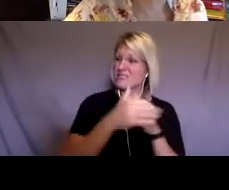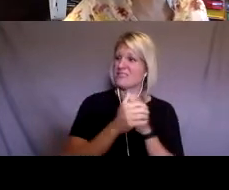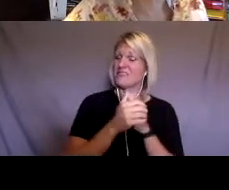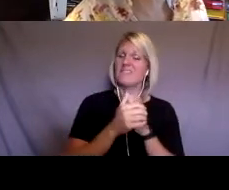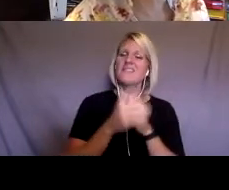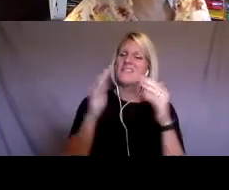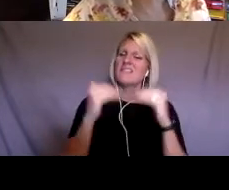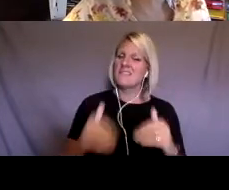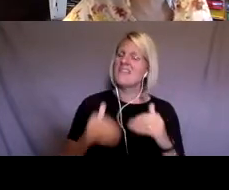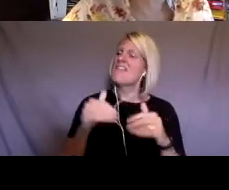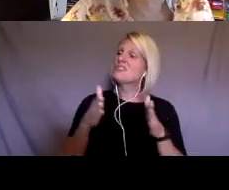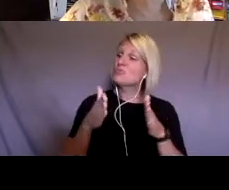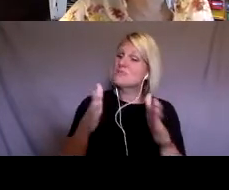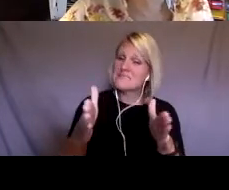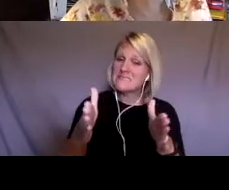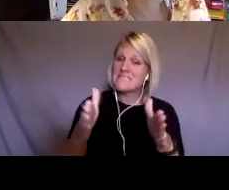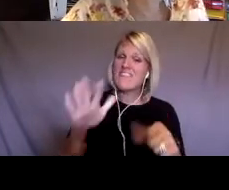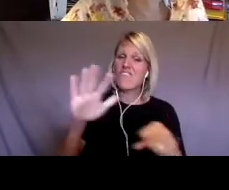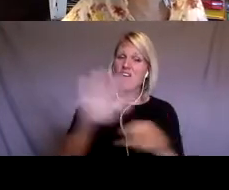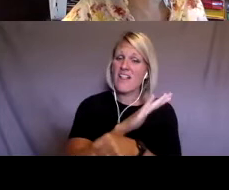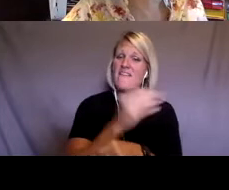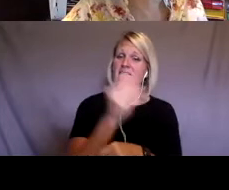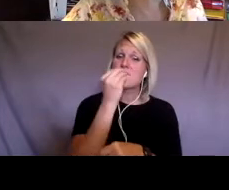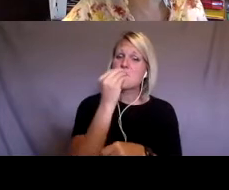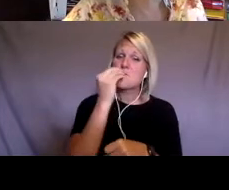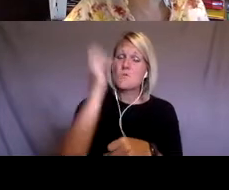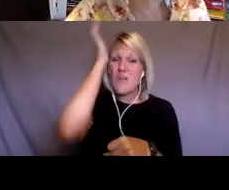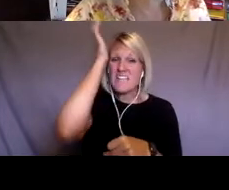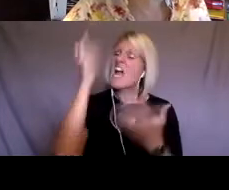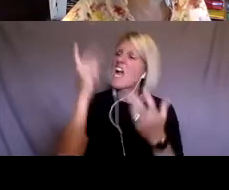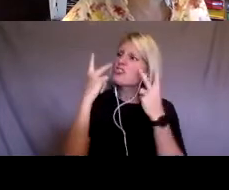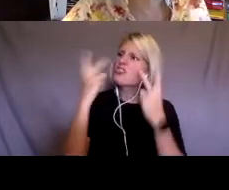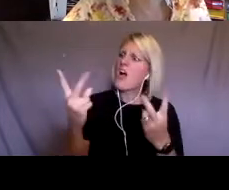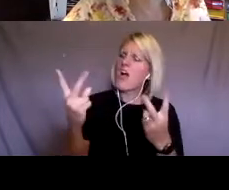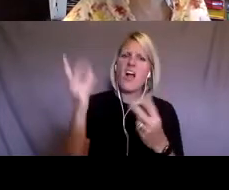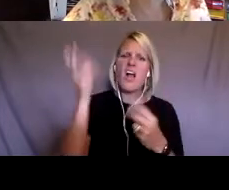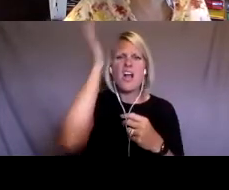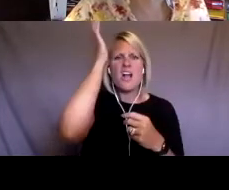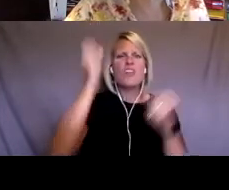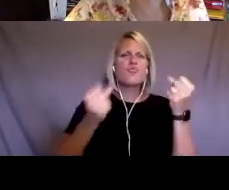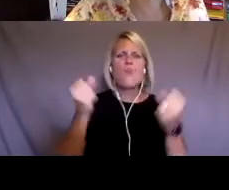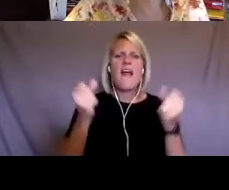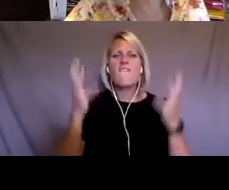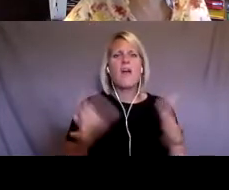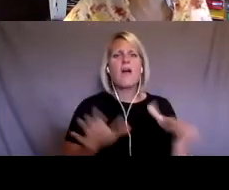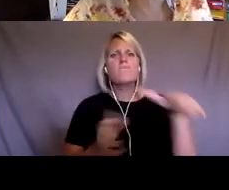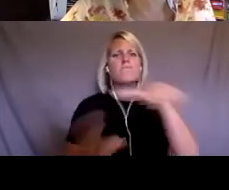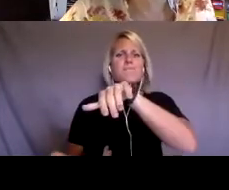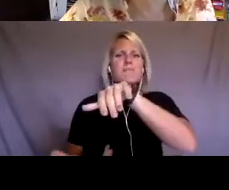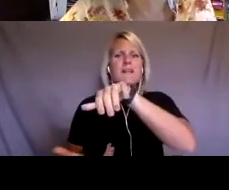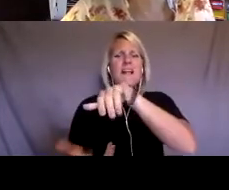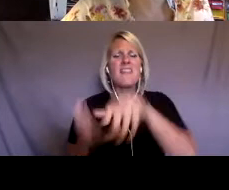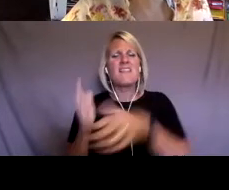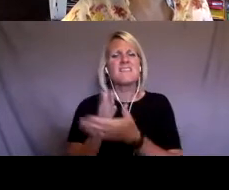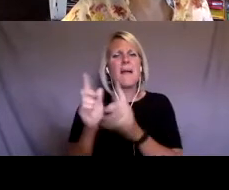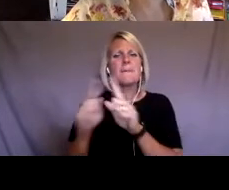food waste. I have even witnessed a driver dumping his trash on the street at the stop sign. There were no